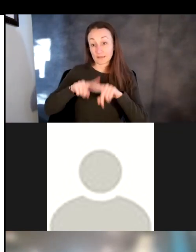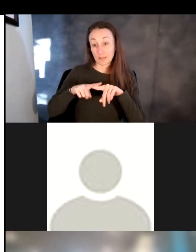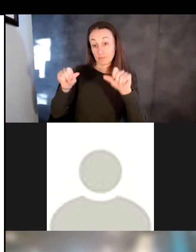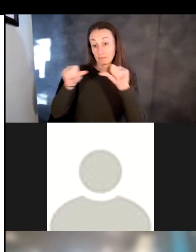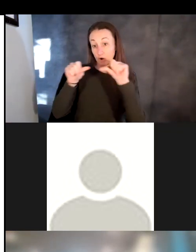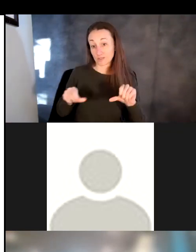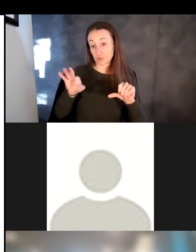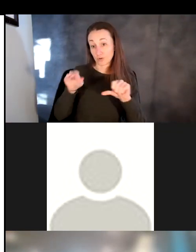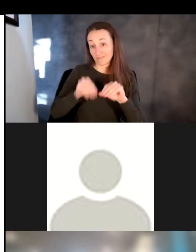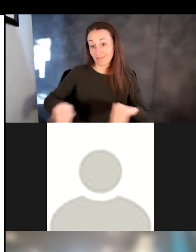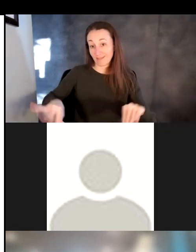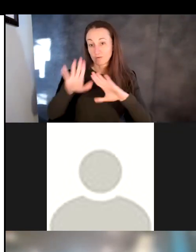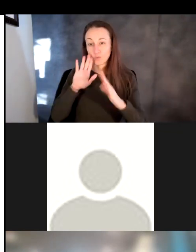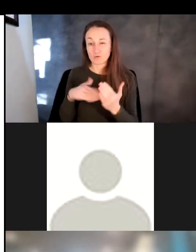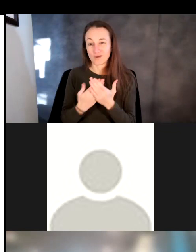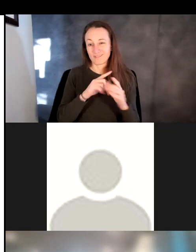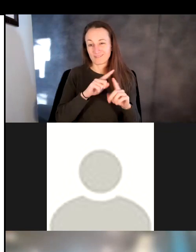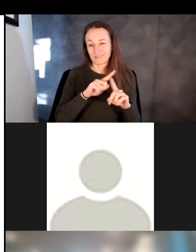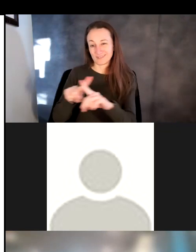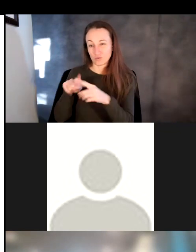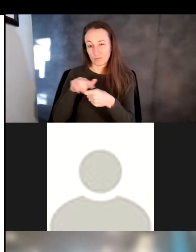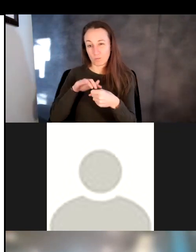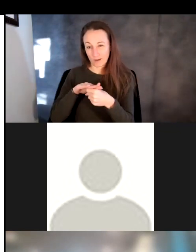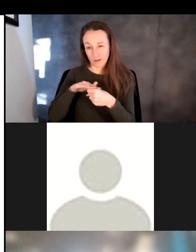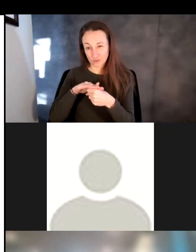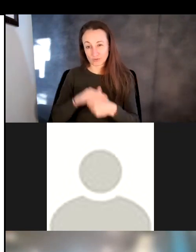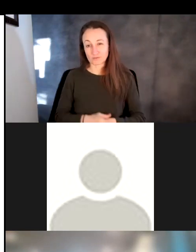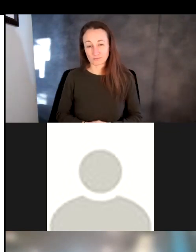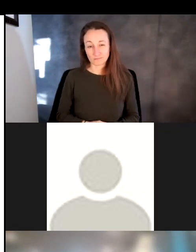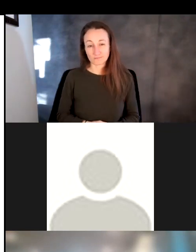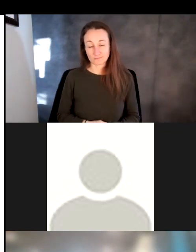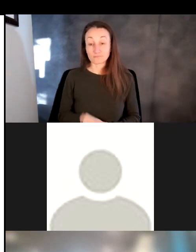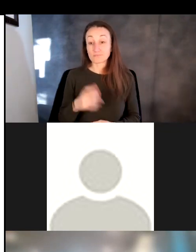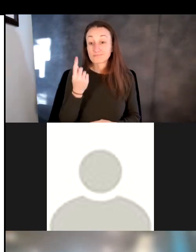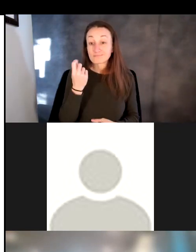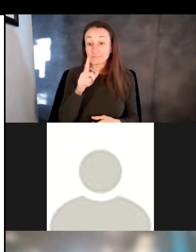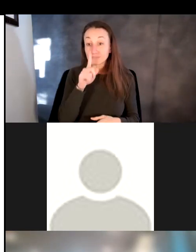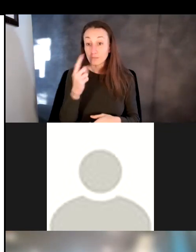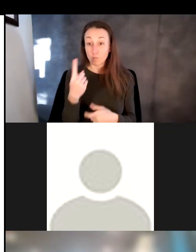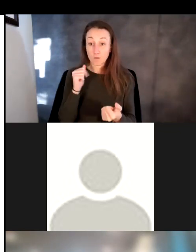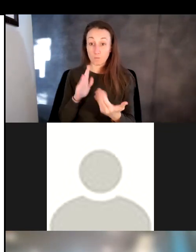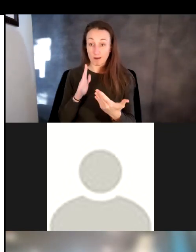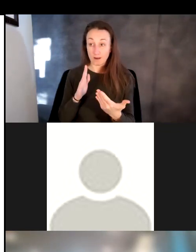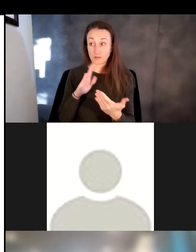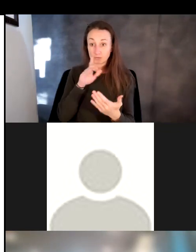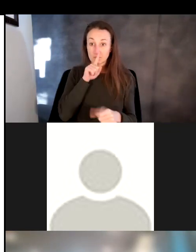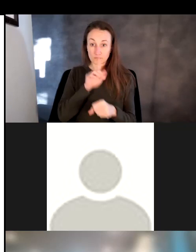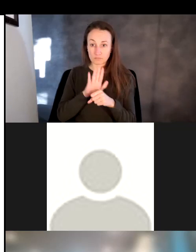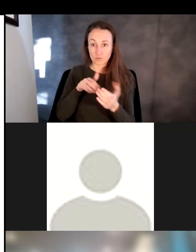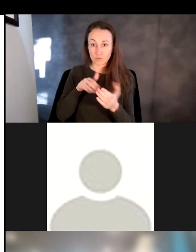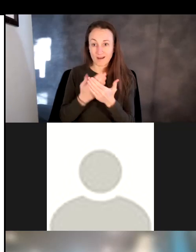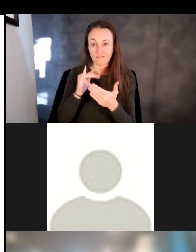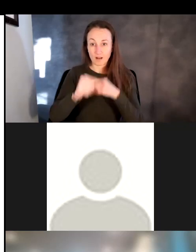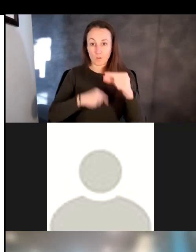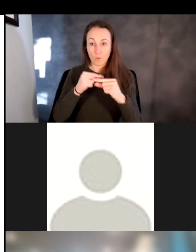of the landscape, I can arrive at very different locations. Actually, the only way to guarantee that I arrive at this global